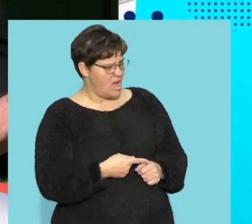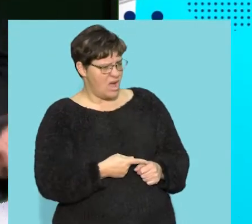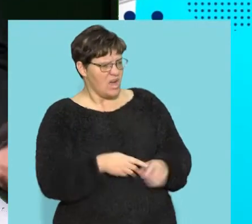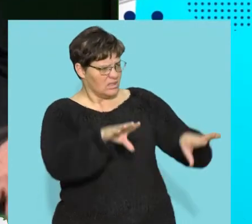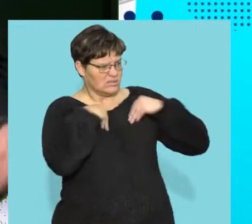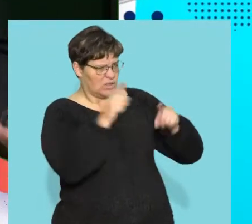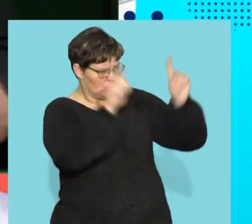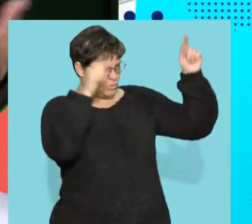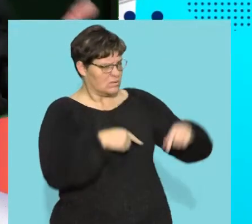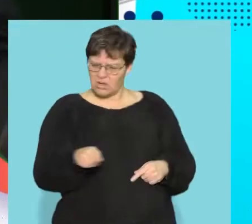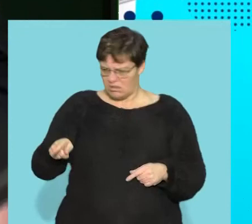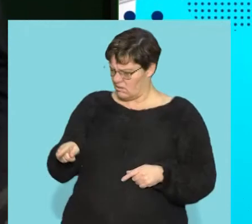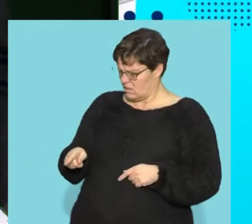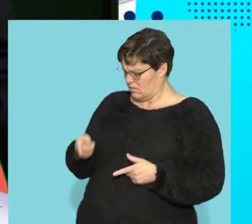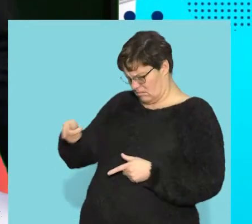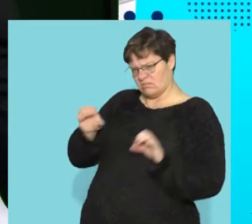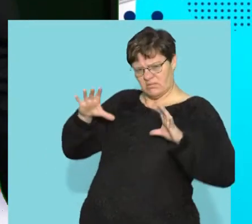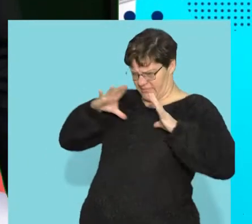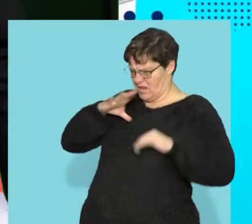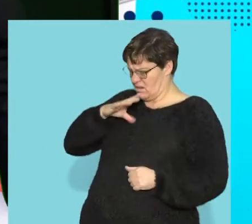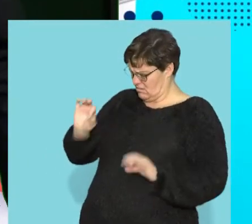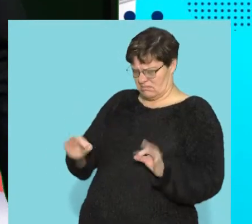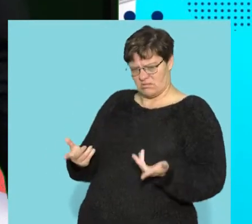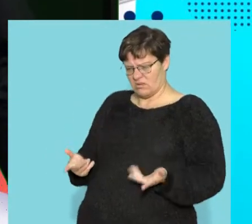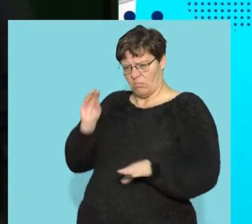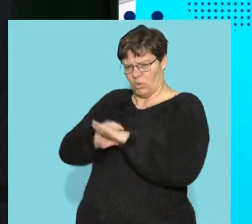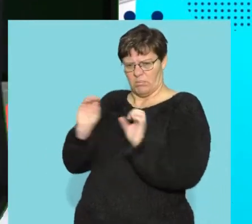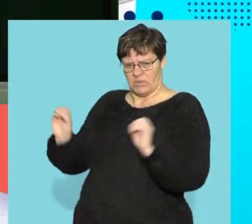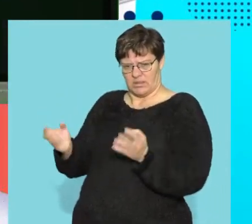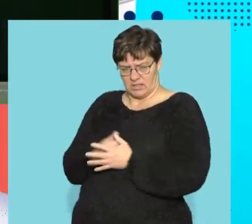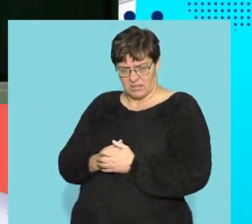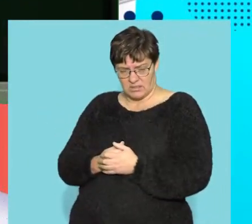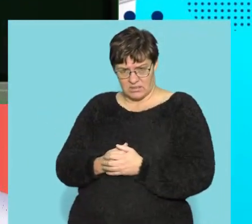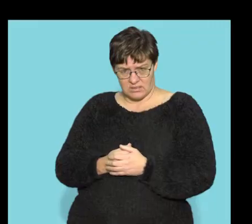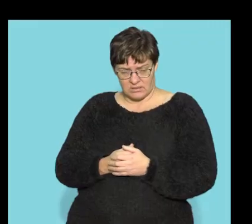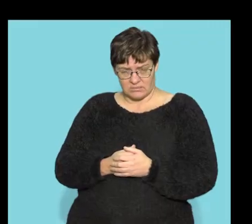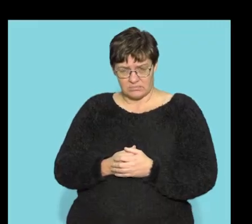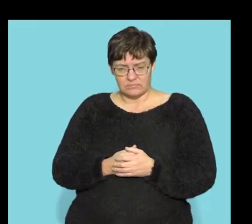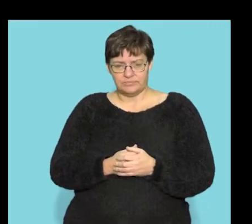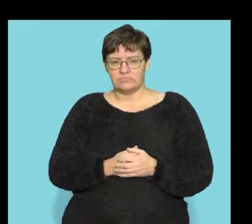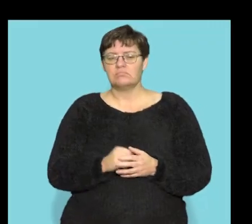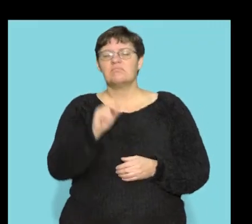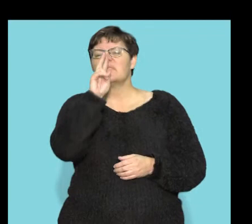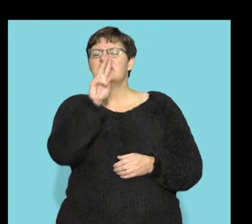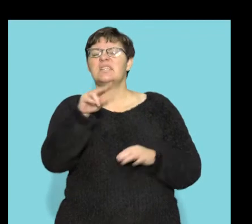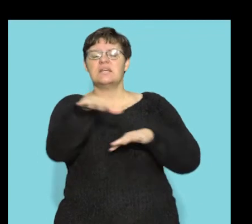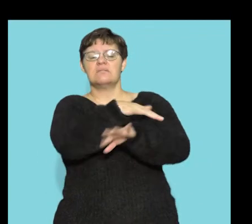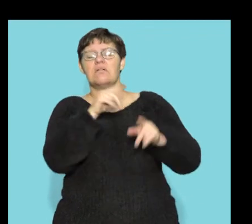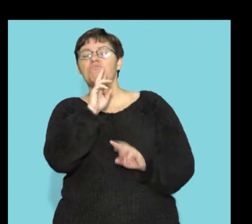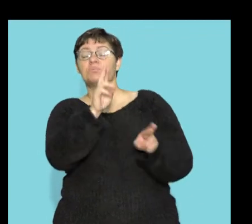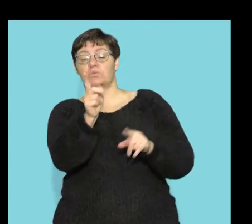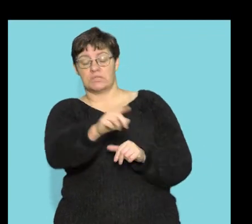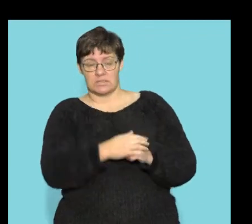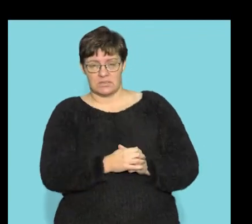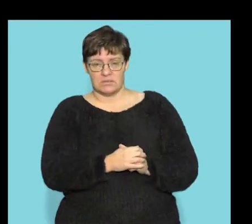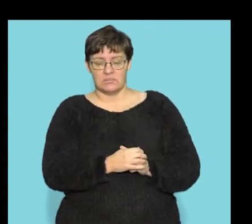partners agree. It says no, it was fine, no problem. It was hunky-dory. Let's look at what our responses are. Our question